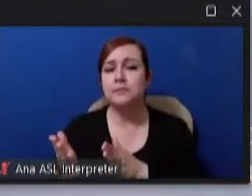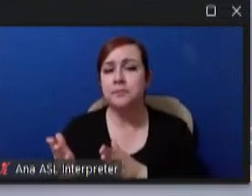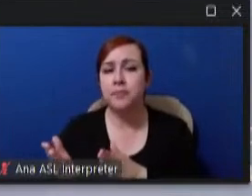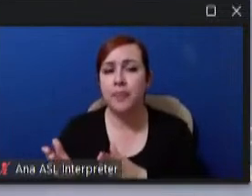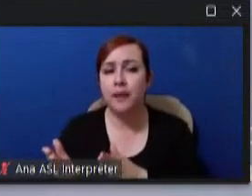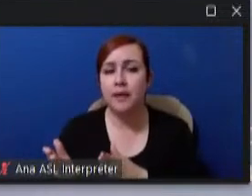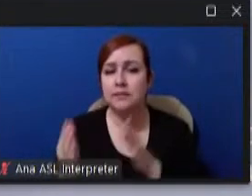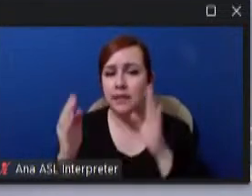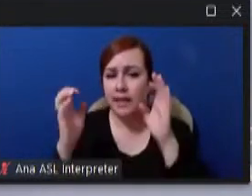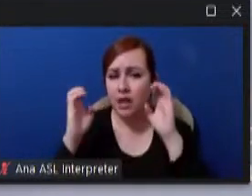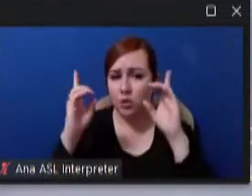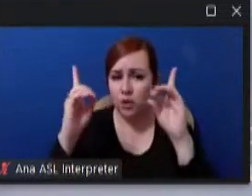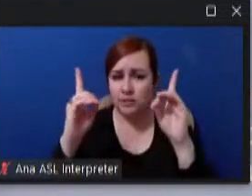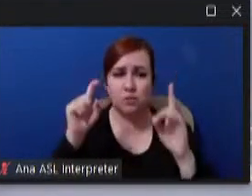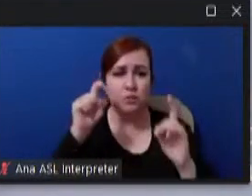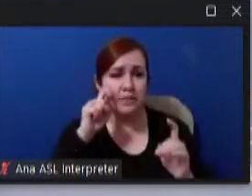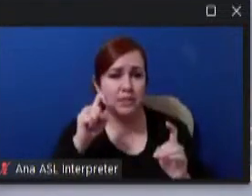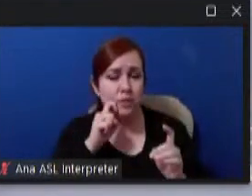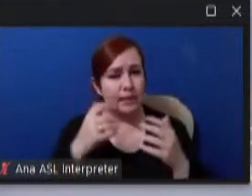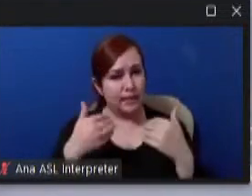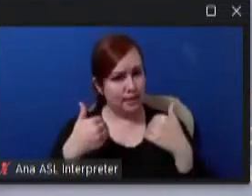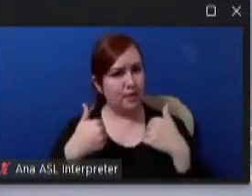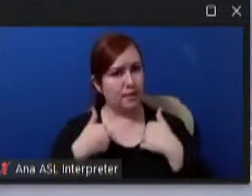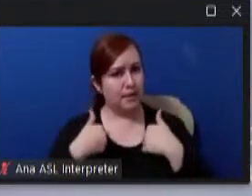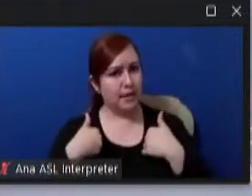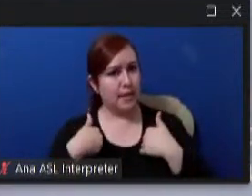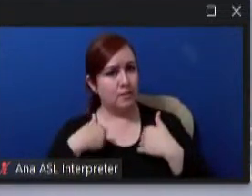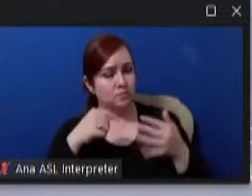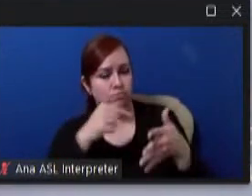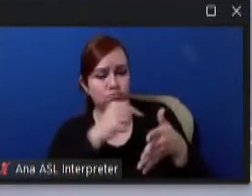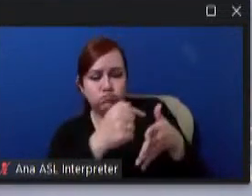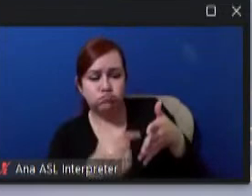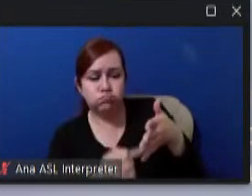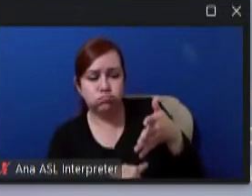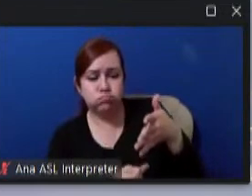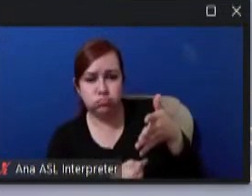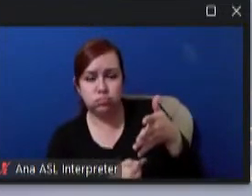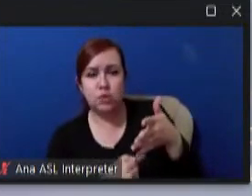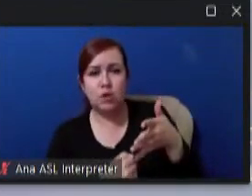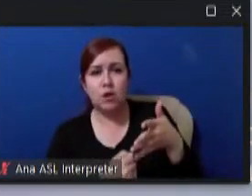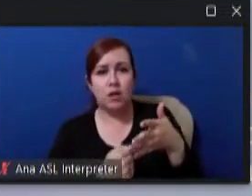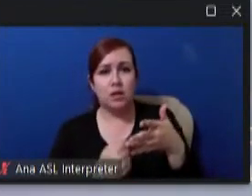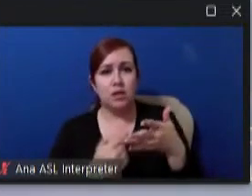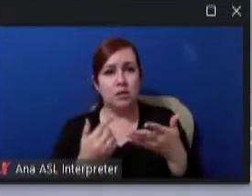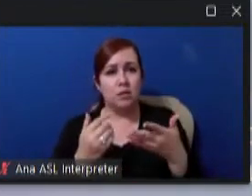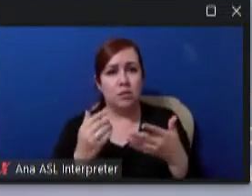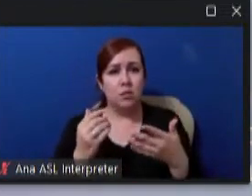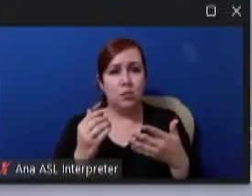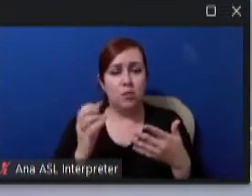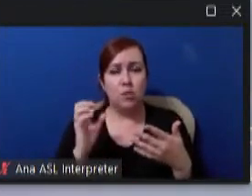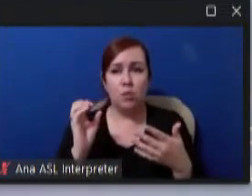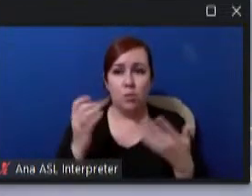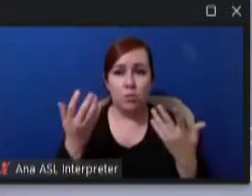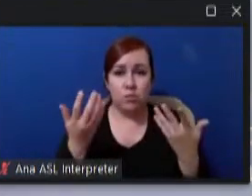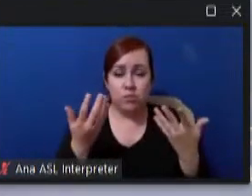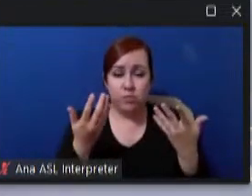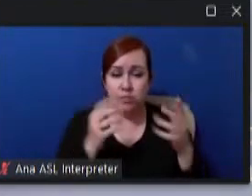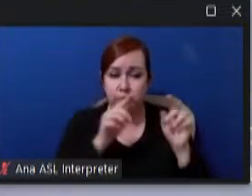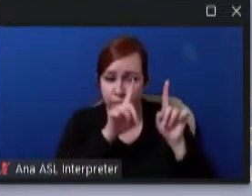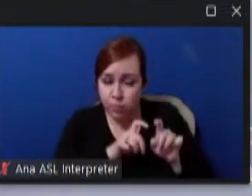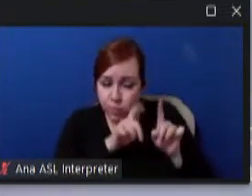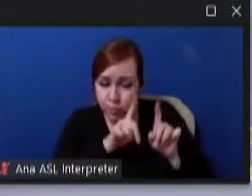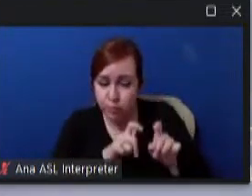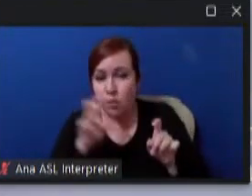plans, is there comprehensive sex education? Is that something being developed? Is